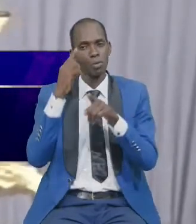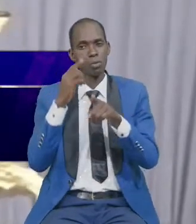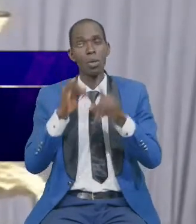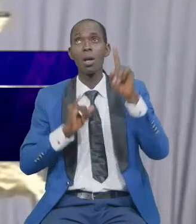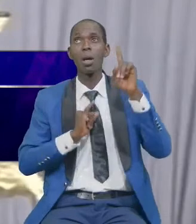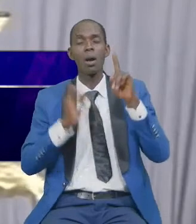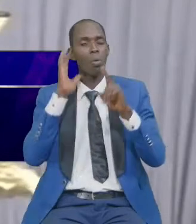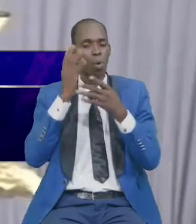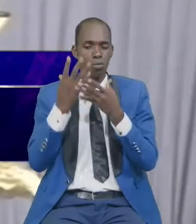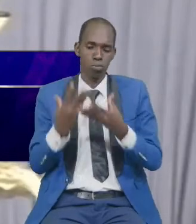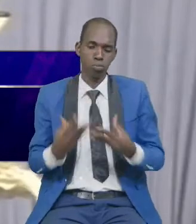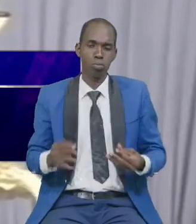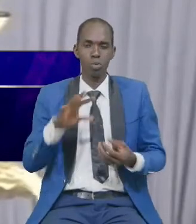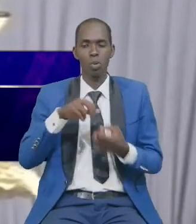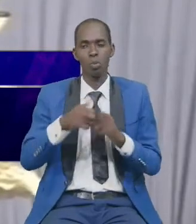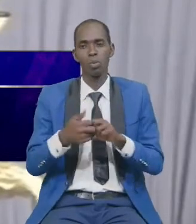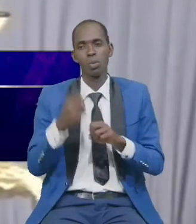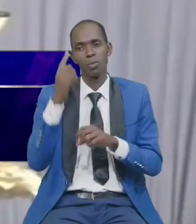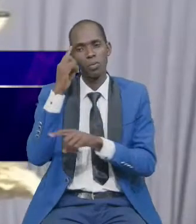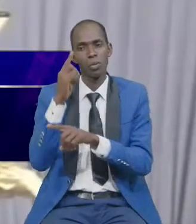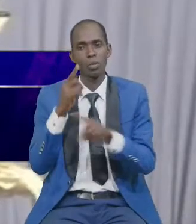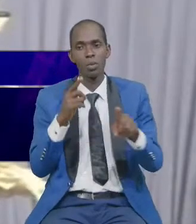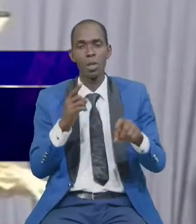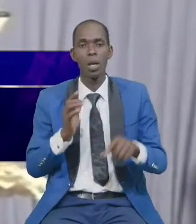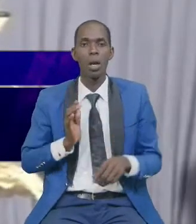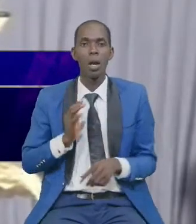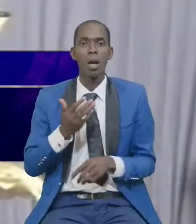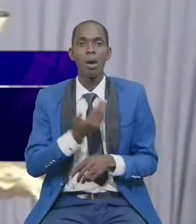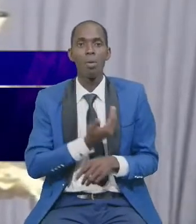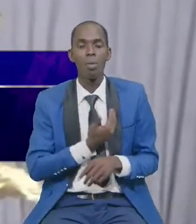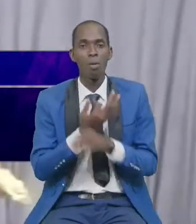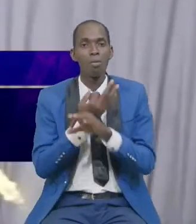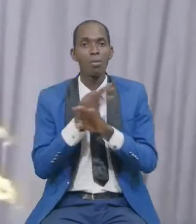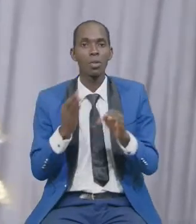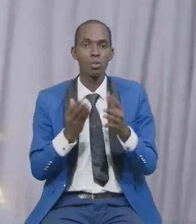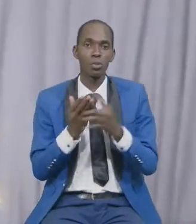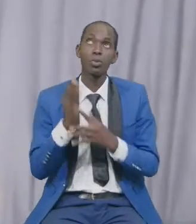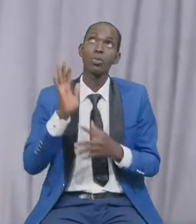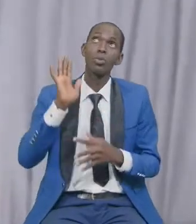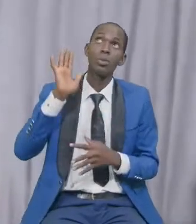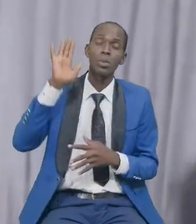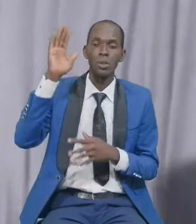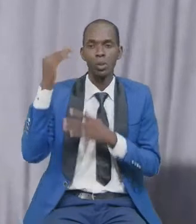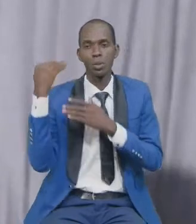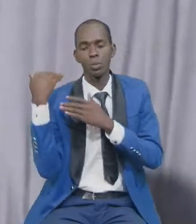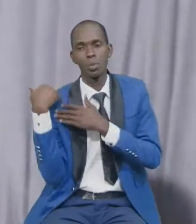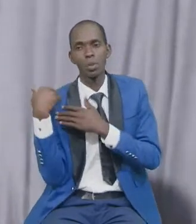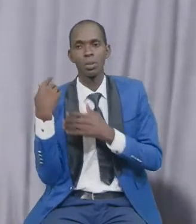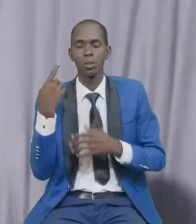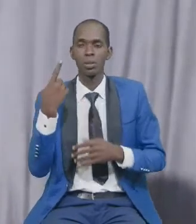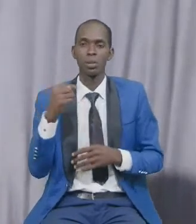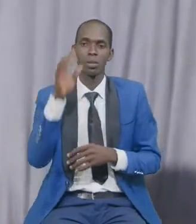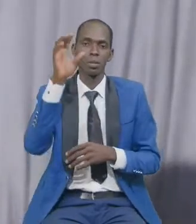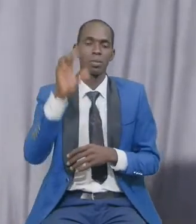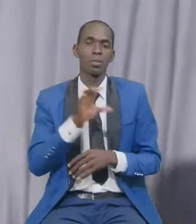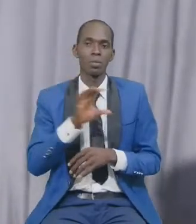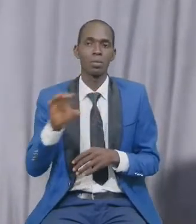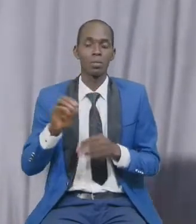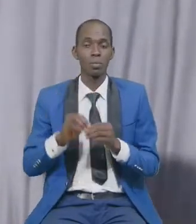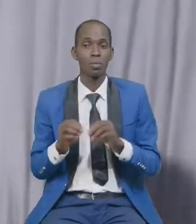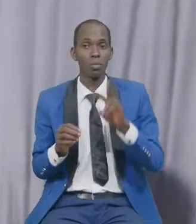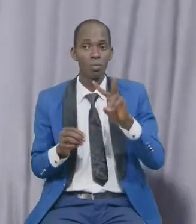you. Our freedom through his bearing the cross. Number two, our